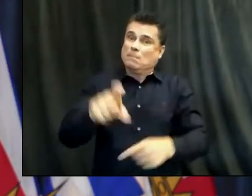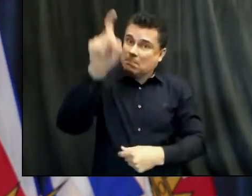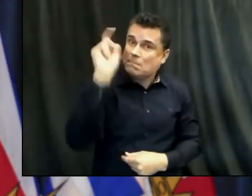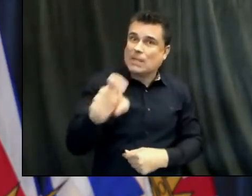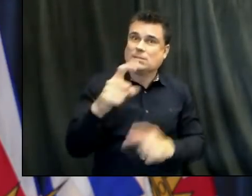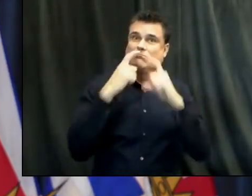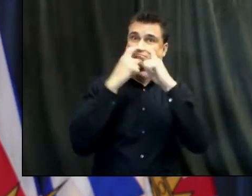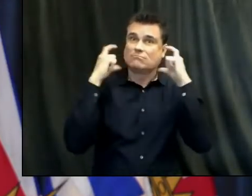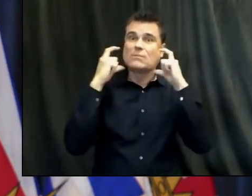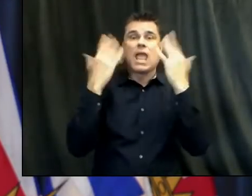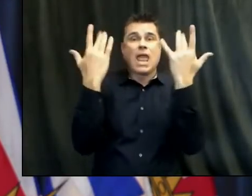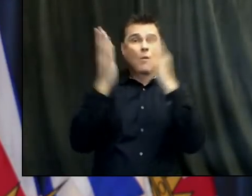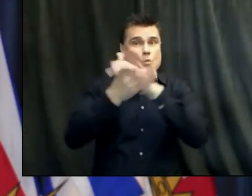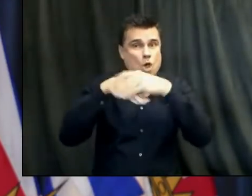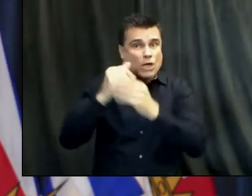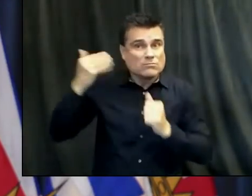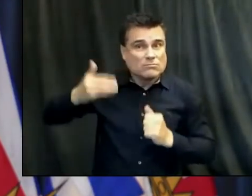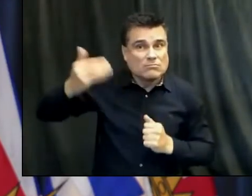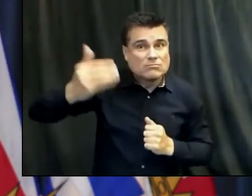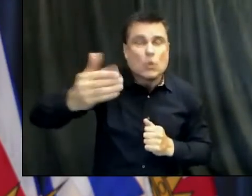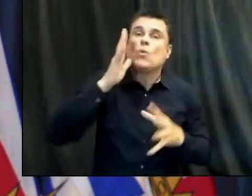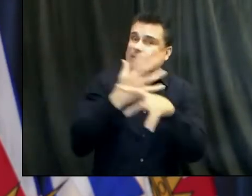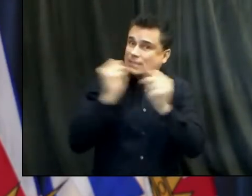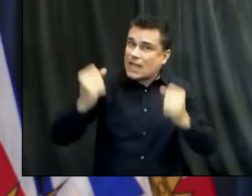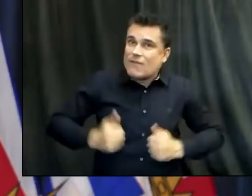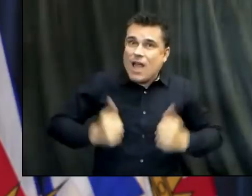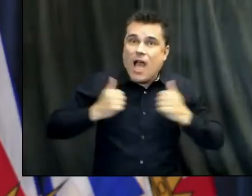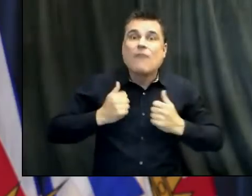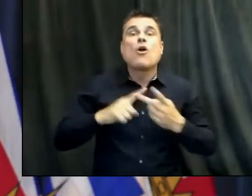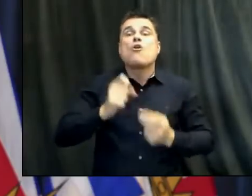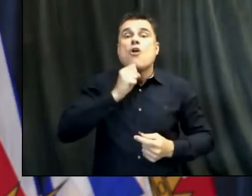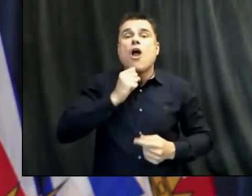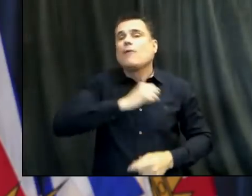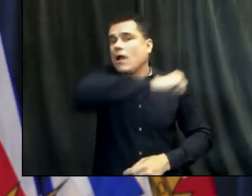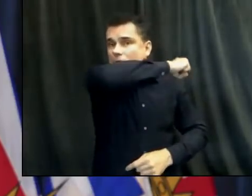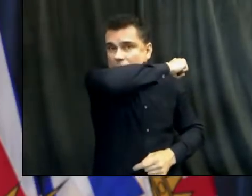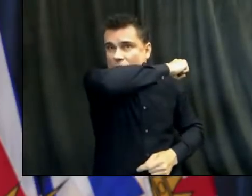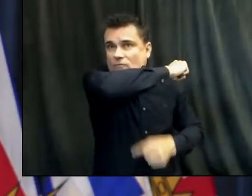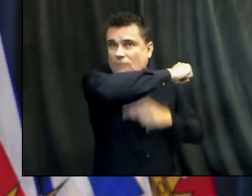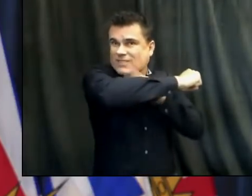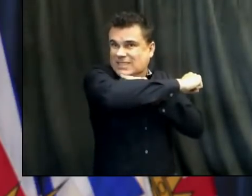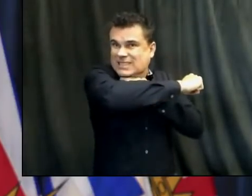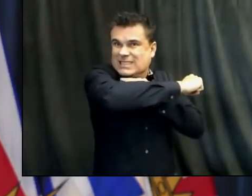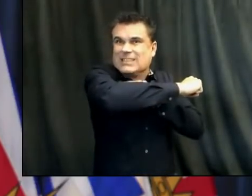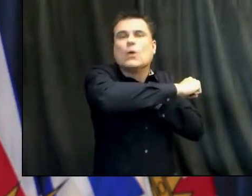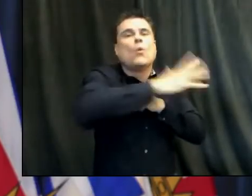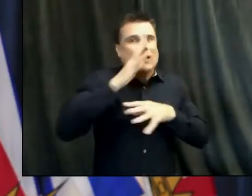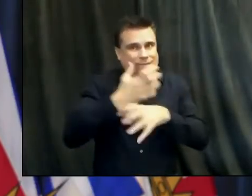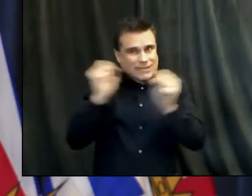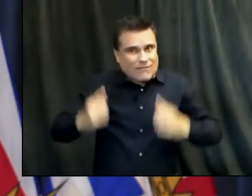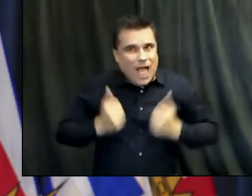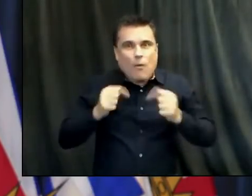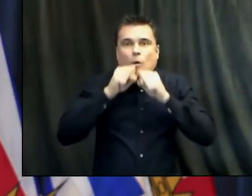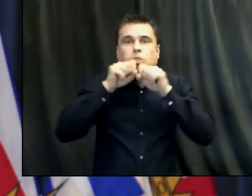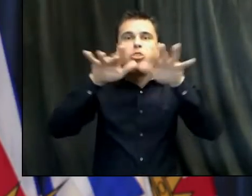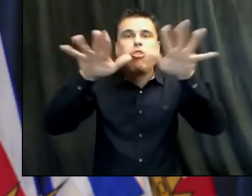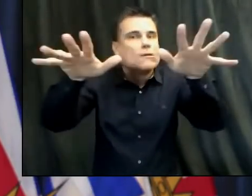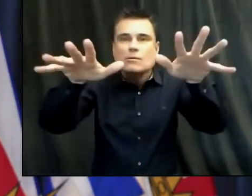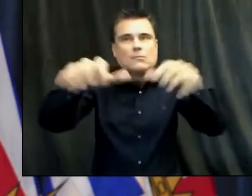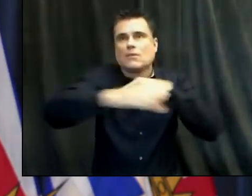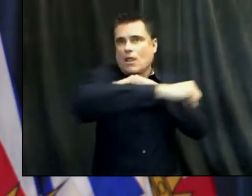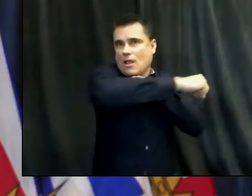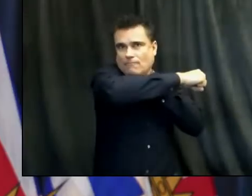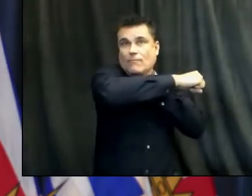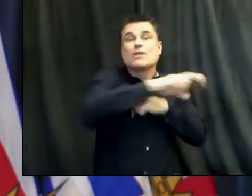coughing and sneezing into our sleeve saves lives. That avoiding non-essential travel saves lives. And for now, we